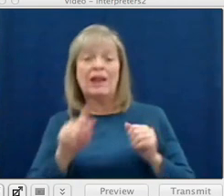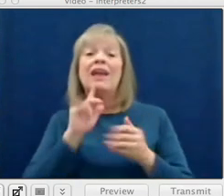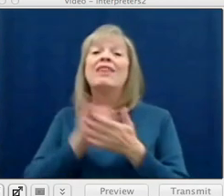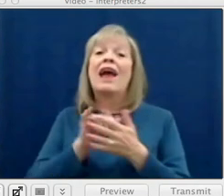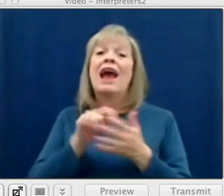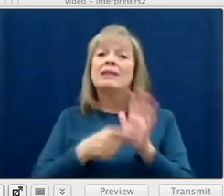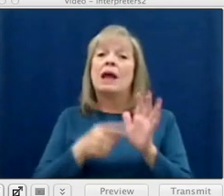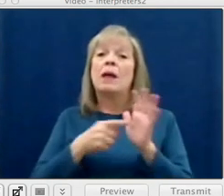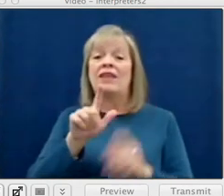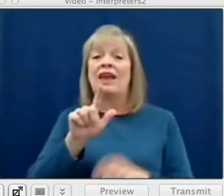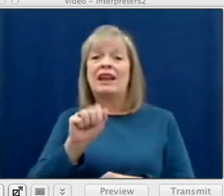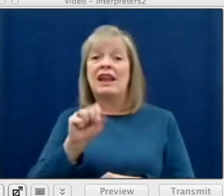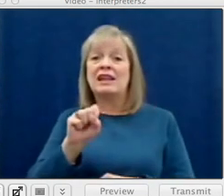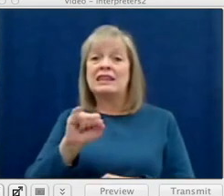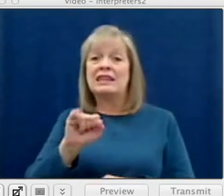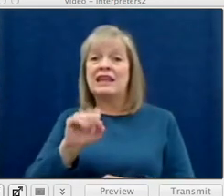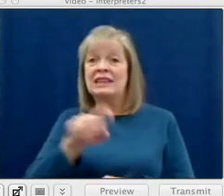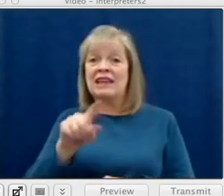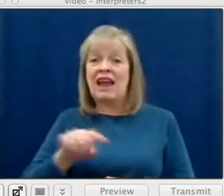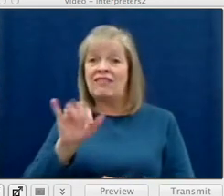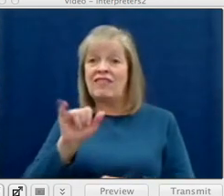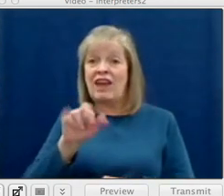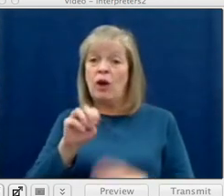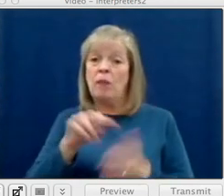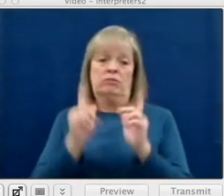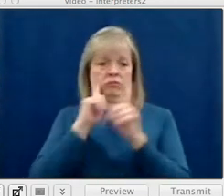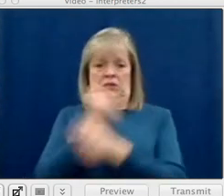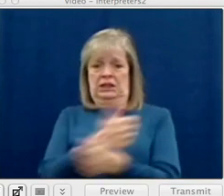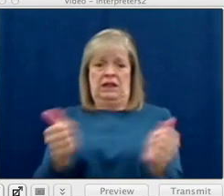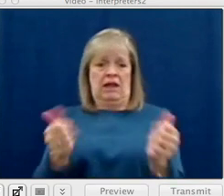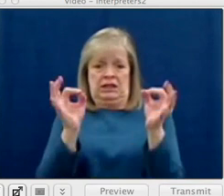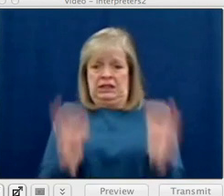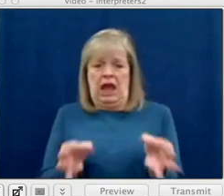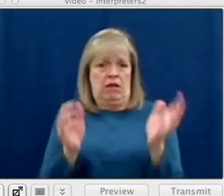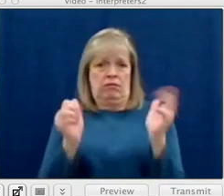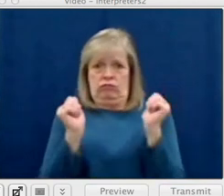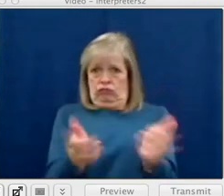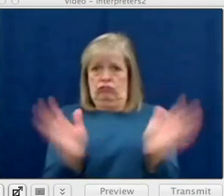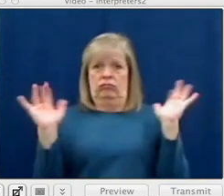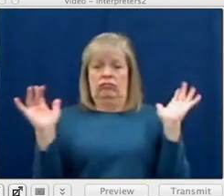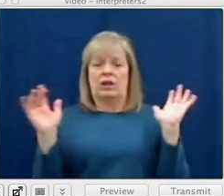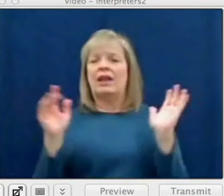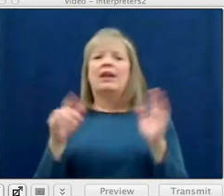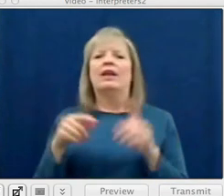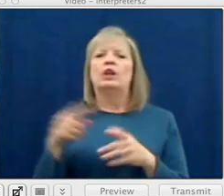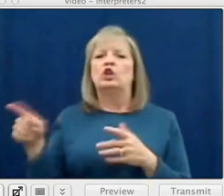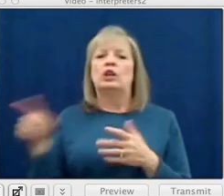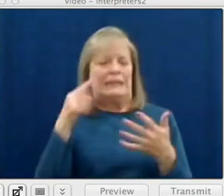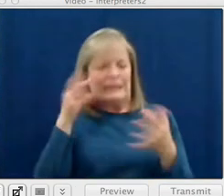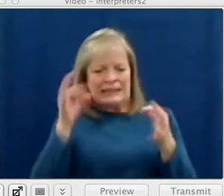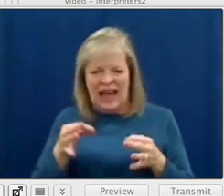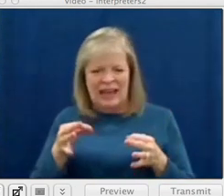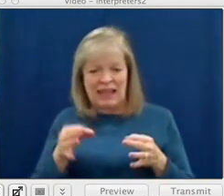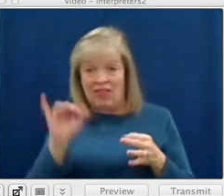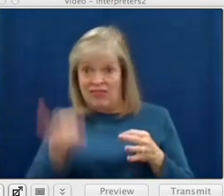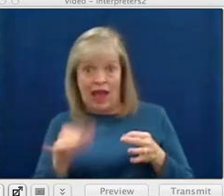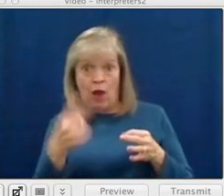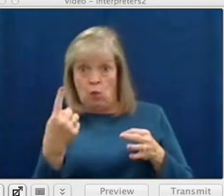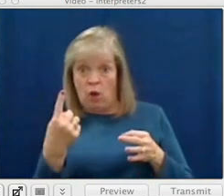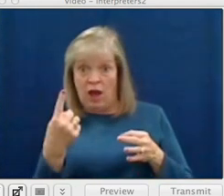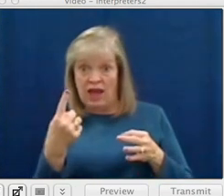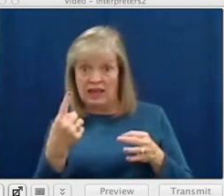people be themselves, self-determinacy, is the one that is being deprioritized. What's being